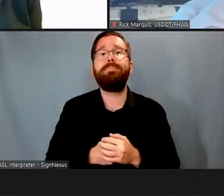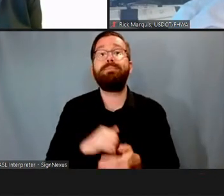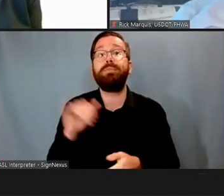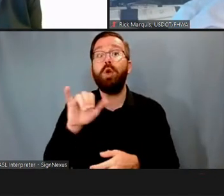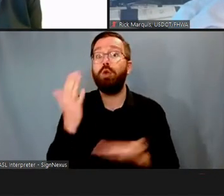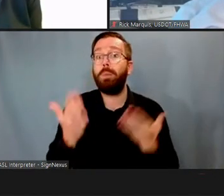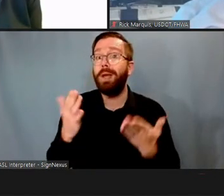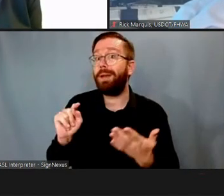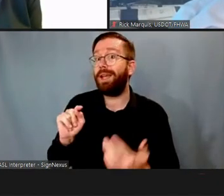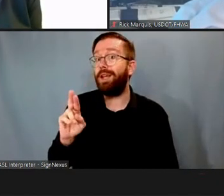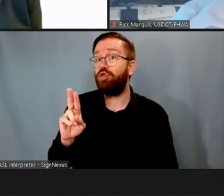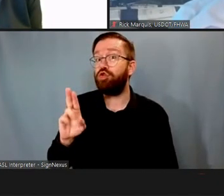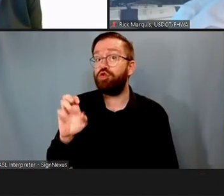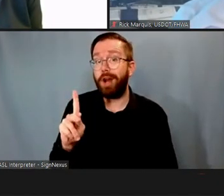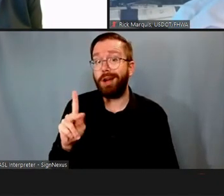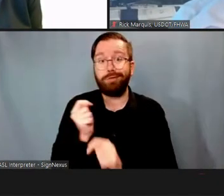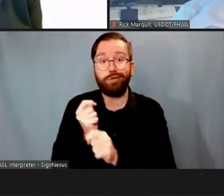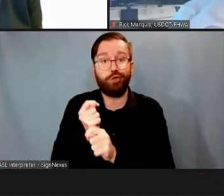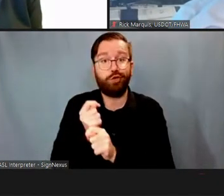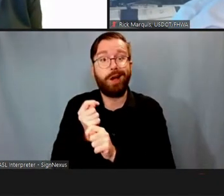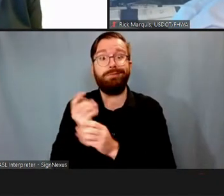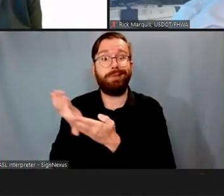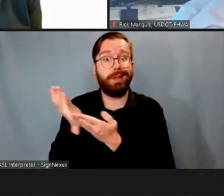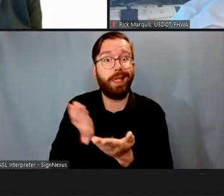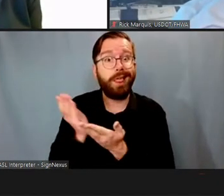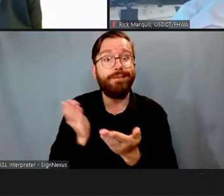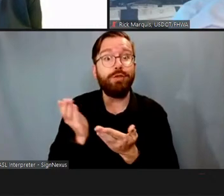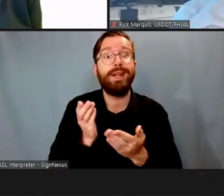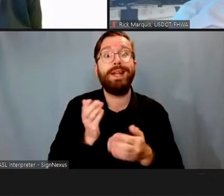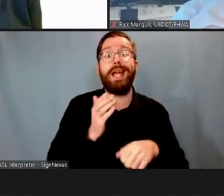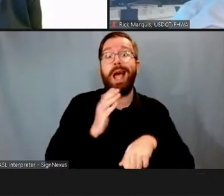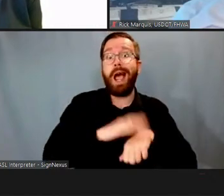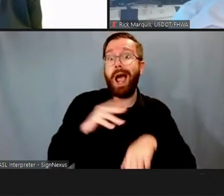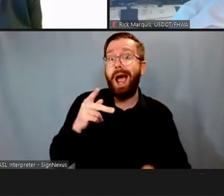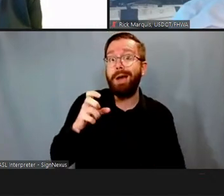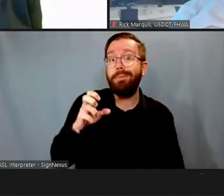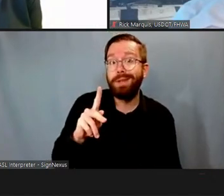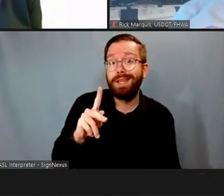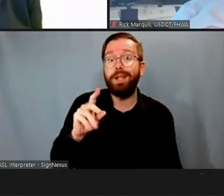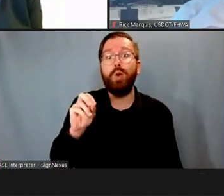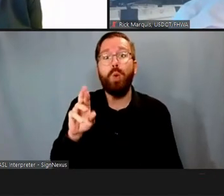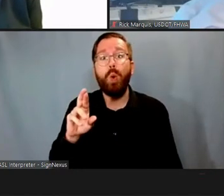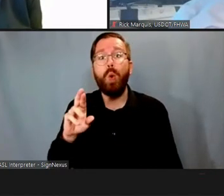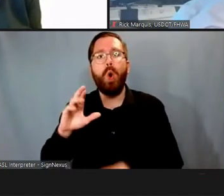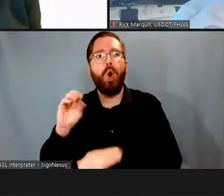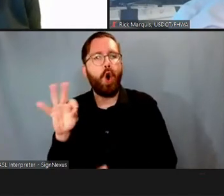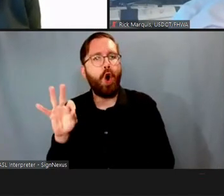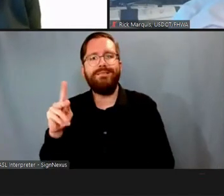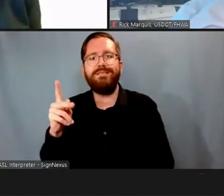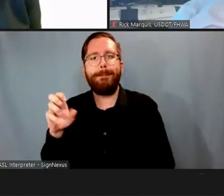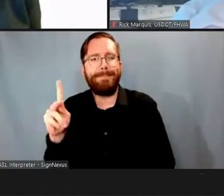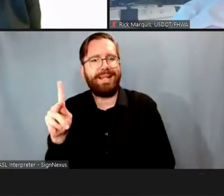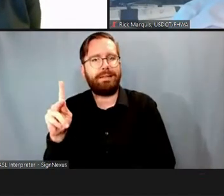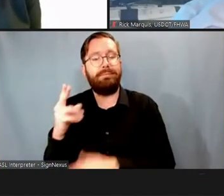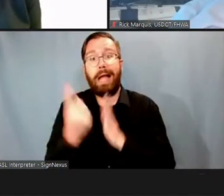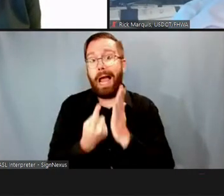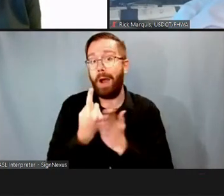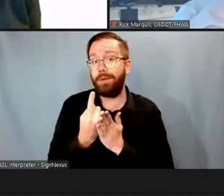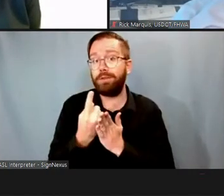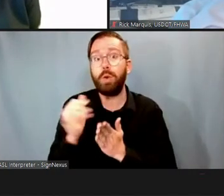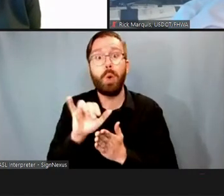deliveries during peak or off-peak business hours and variable congestion pricing tolls depending on